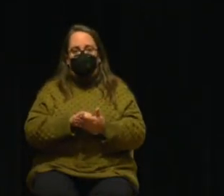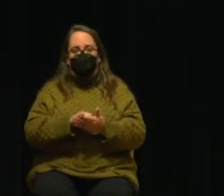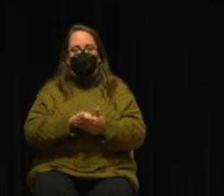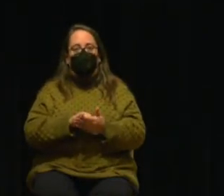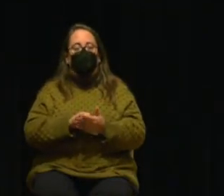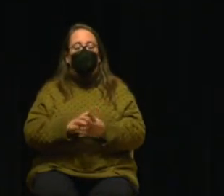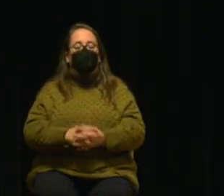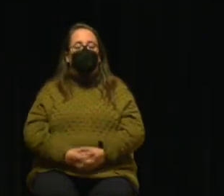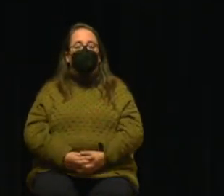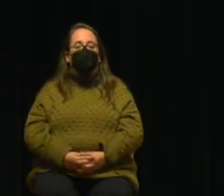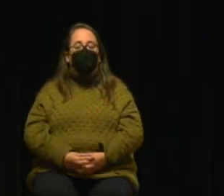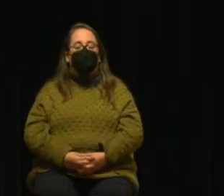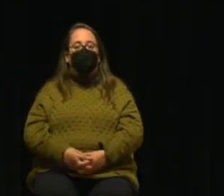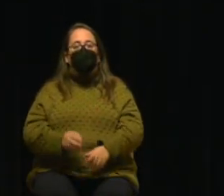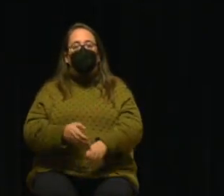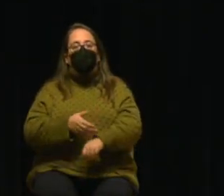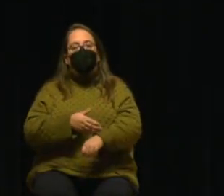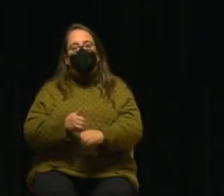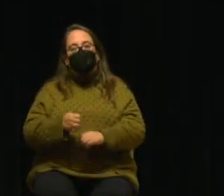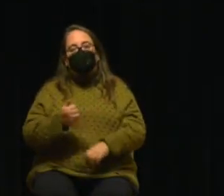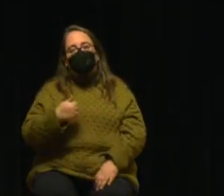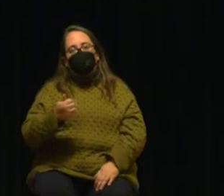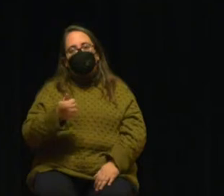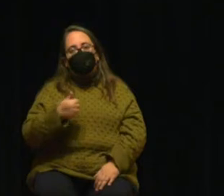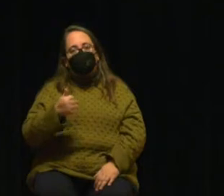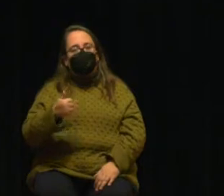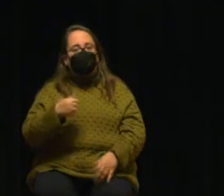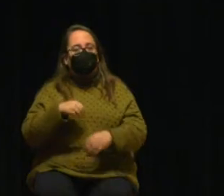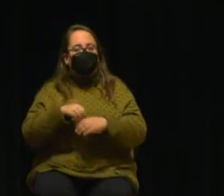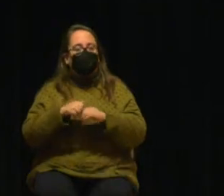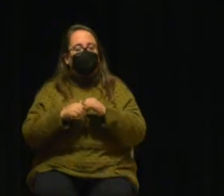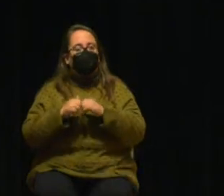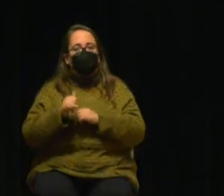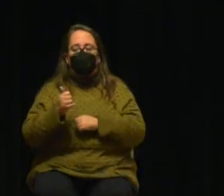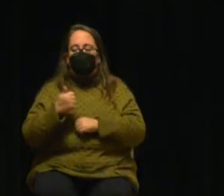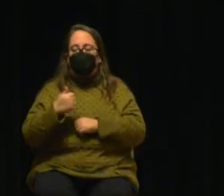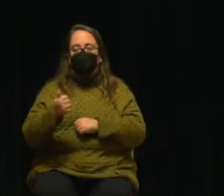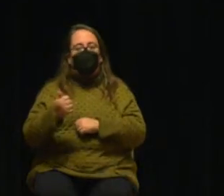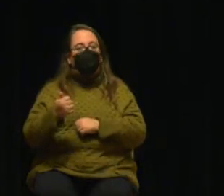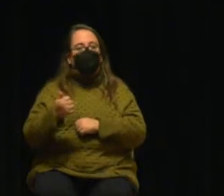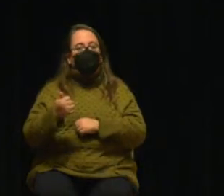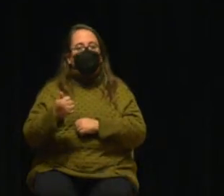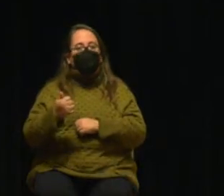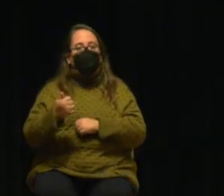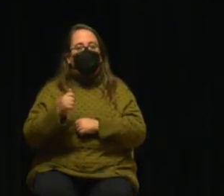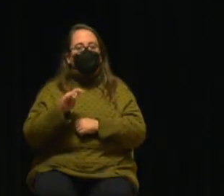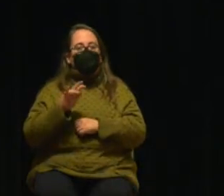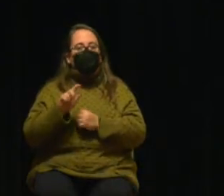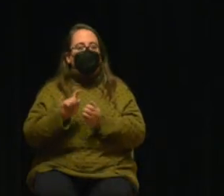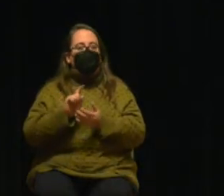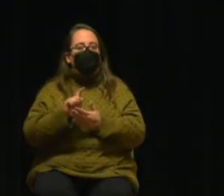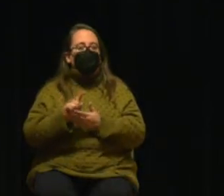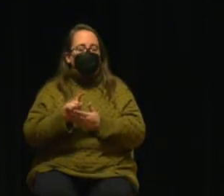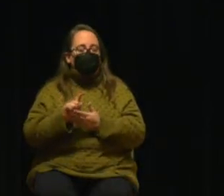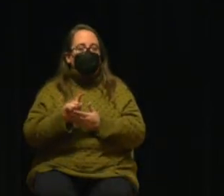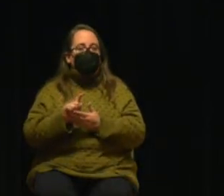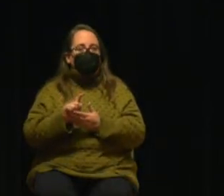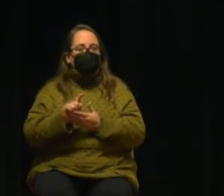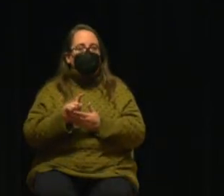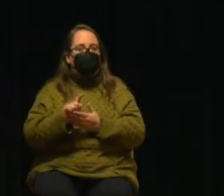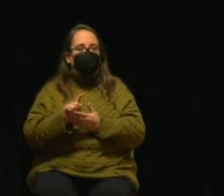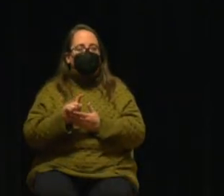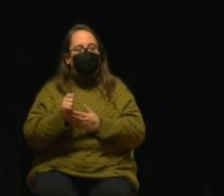to improvements in transportation infrastructure, this trip only took about 24 hours in the